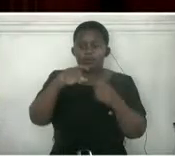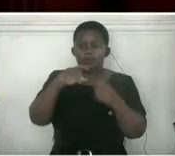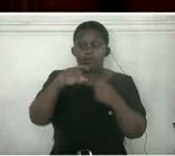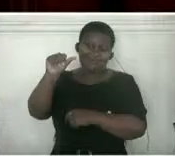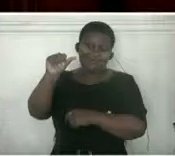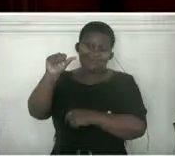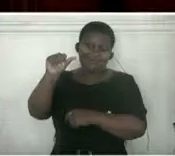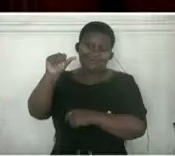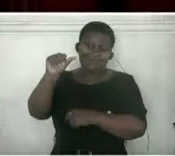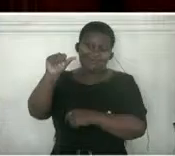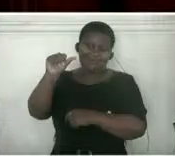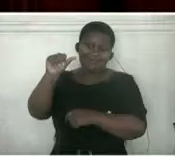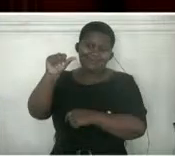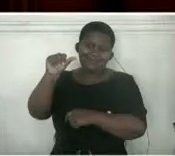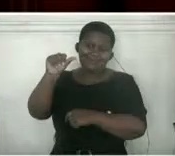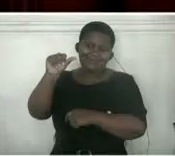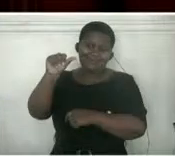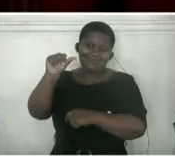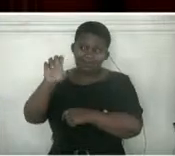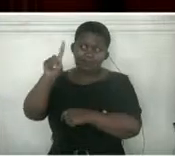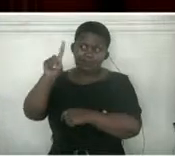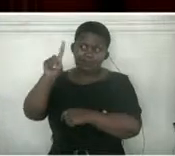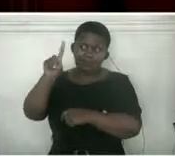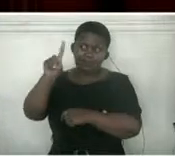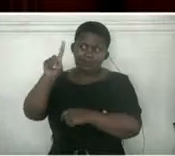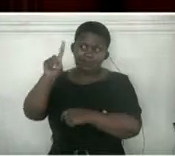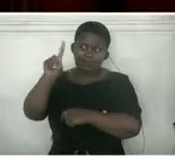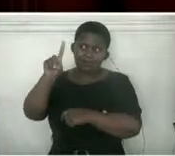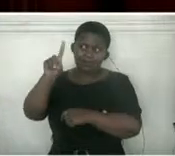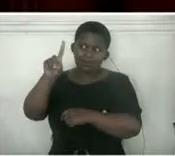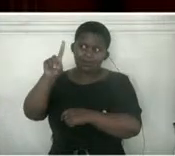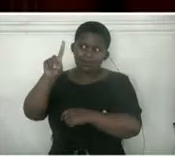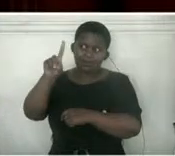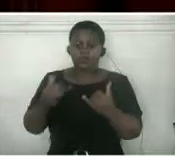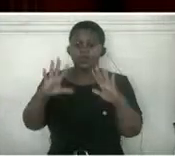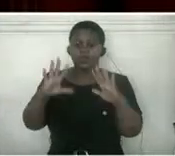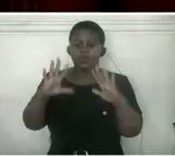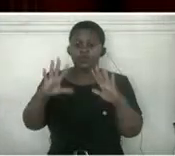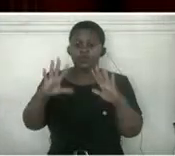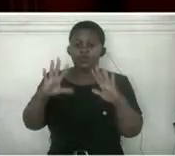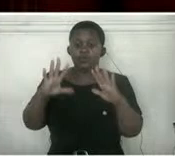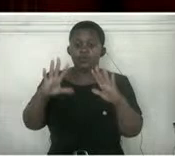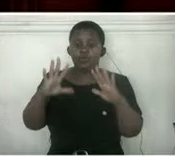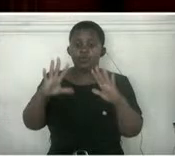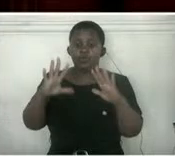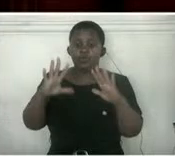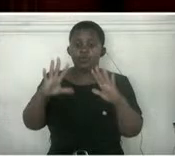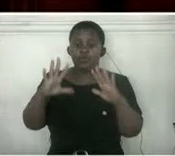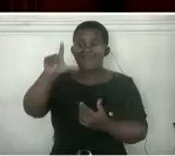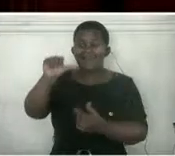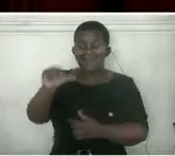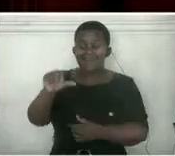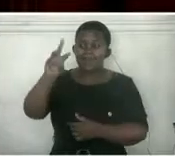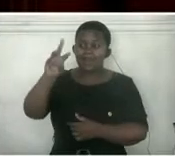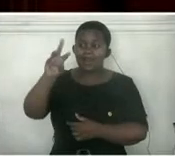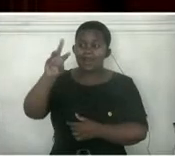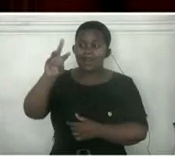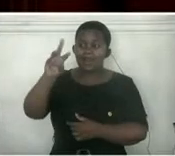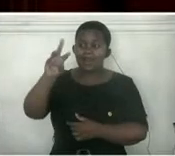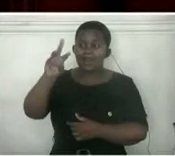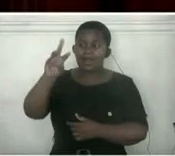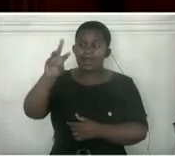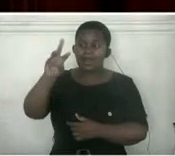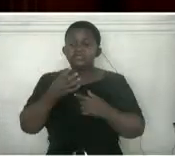our province recently unveiled a state-of-the-art school in Lamesi, named after the first